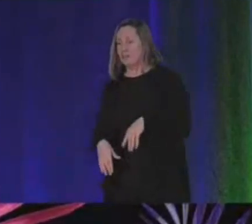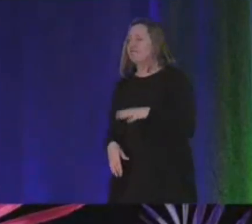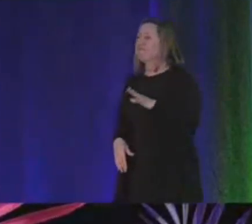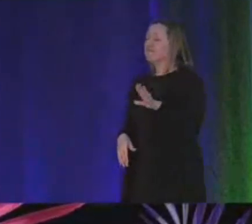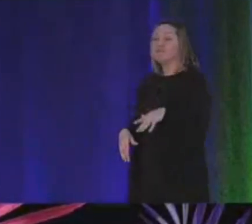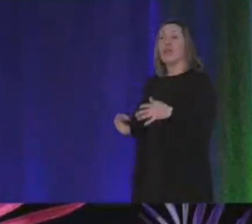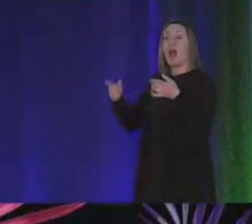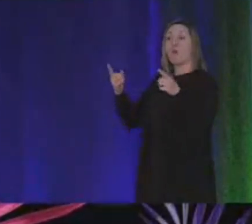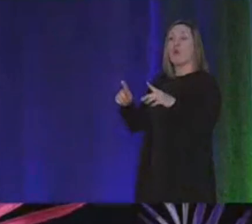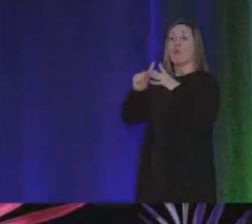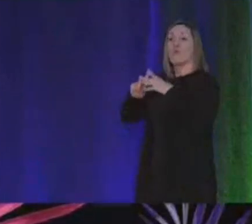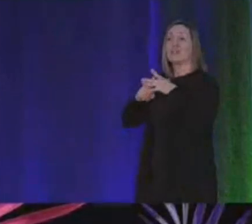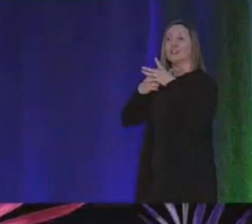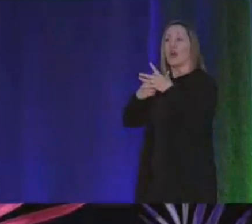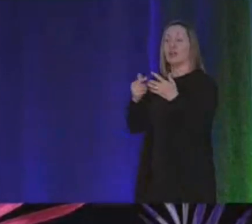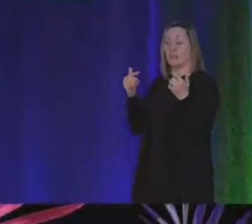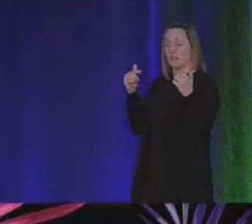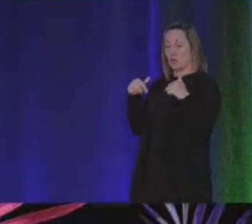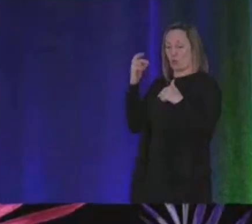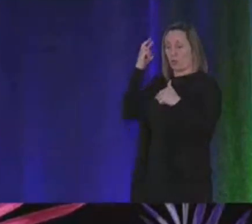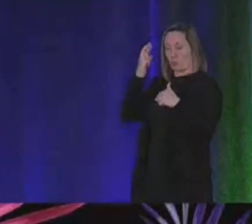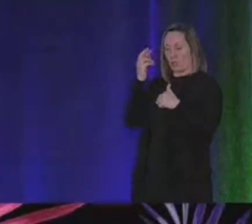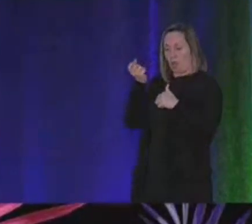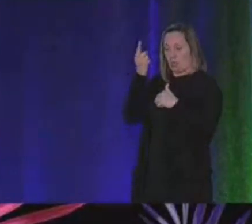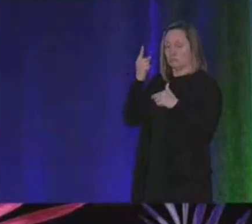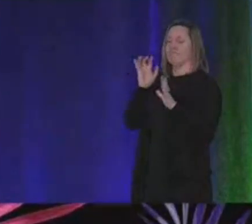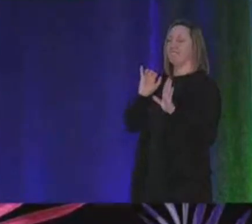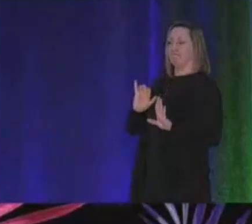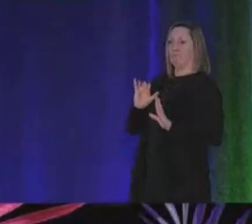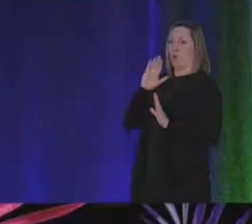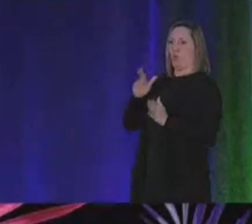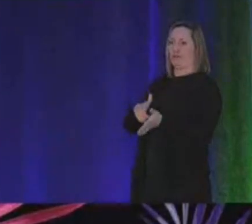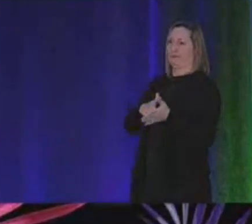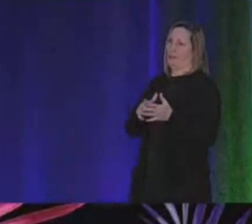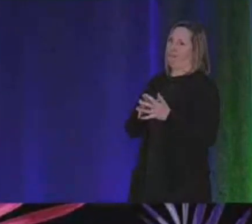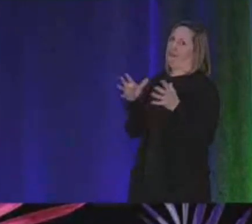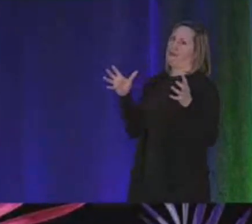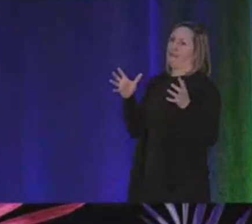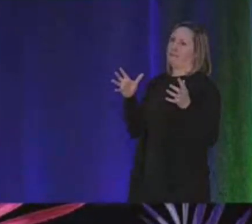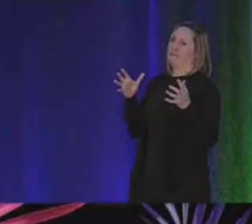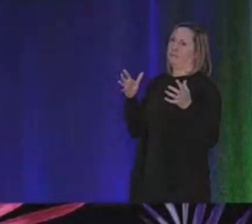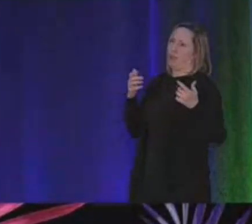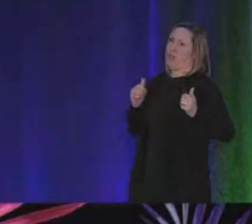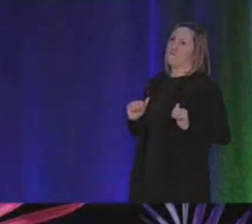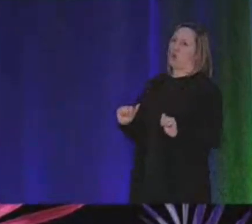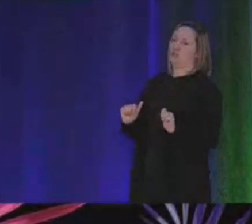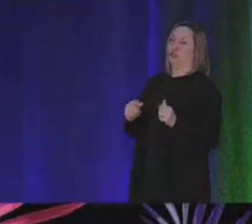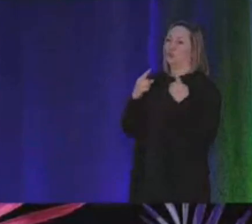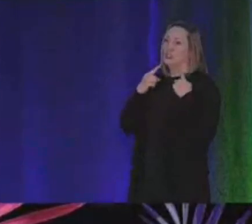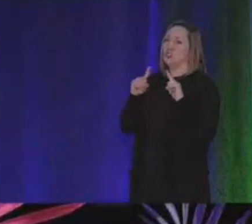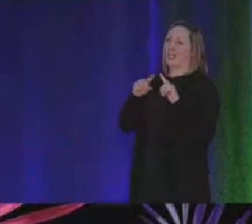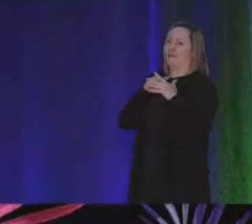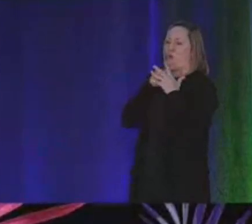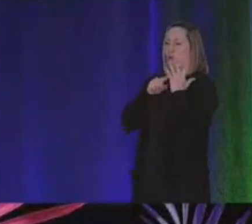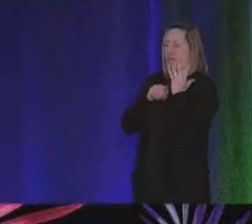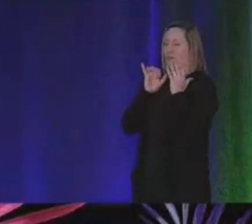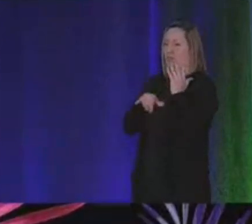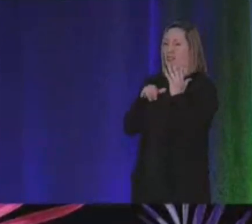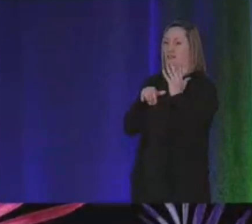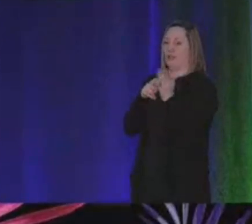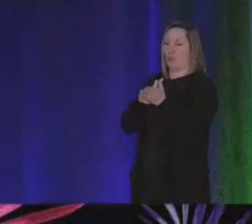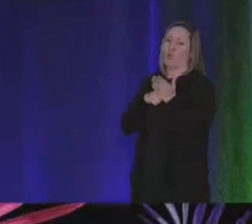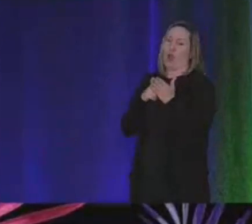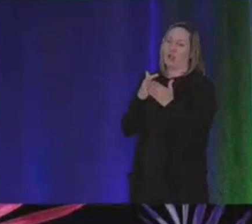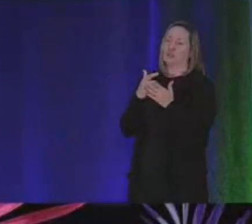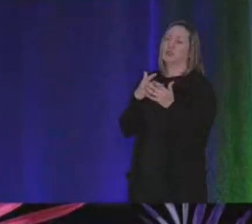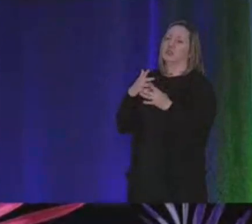this initiative, we realized, it's gonna take a lot of, effort to like achieve all of these. It requires,